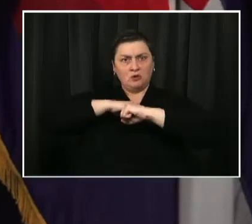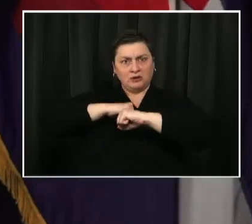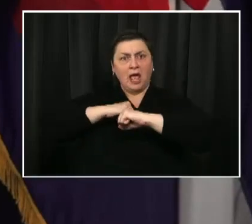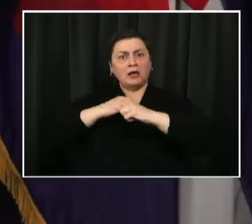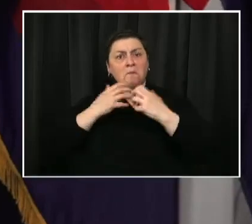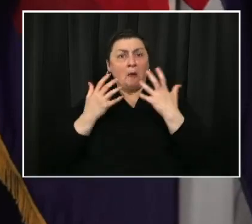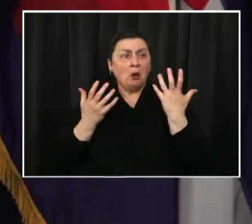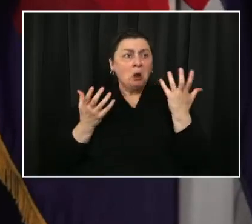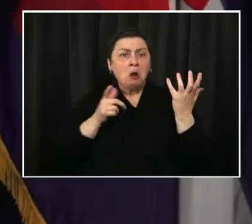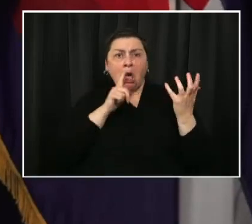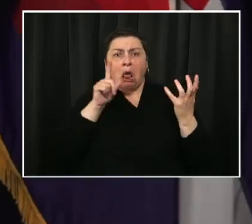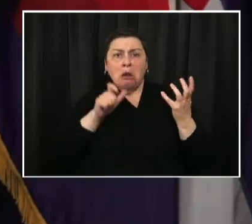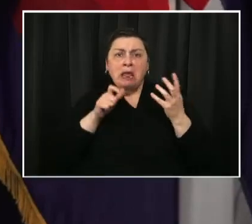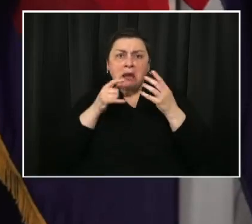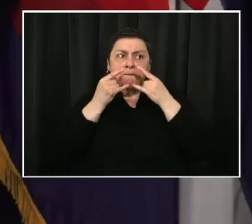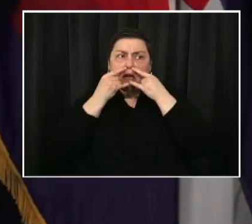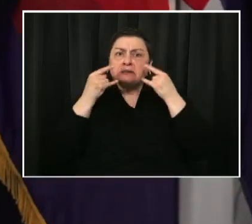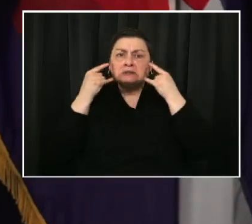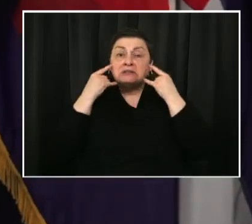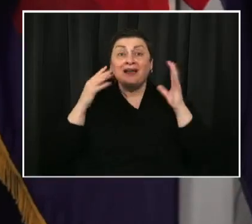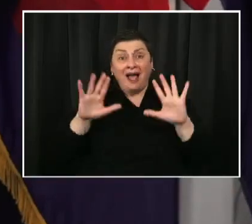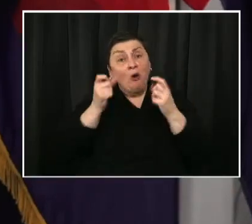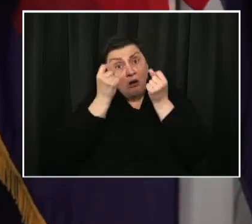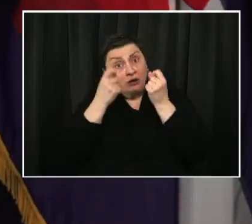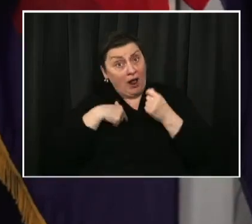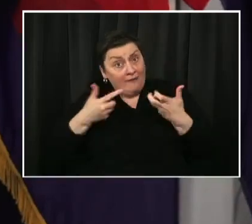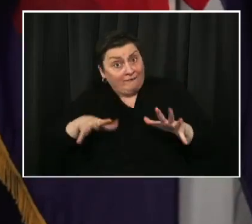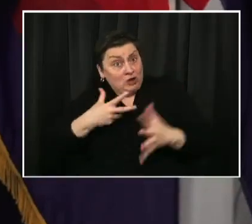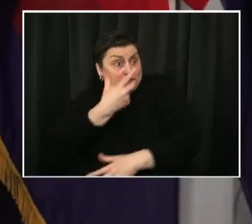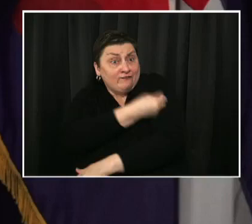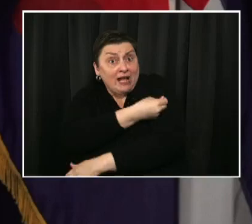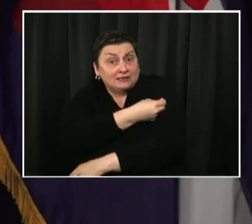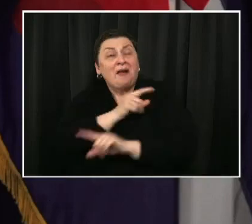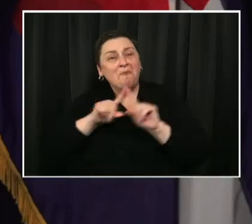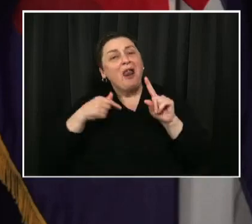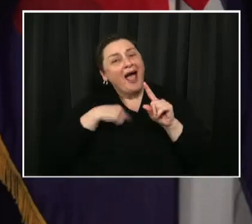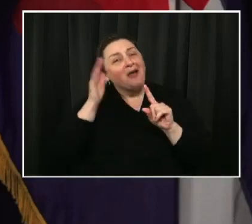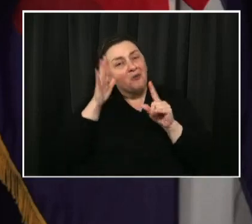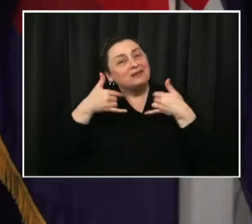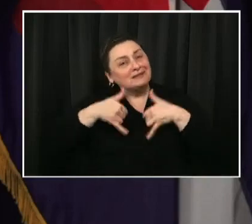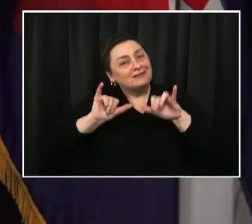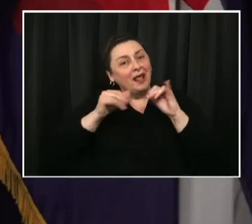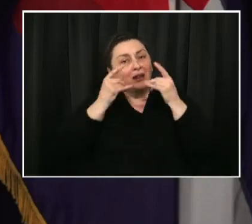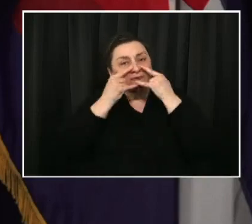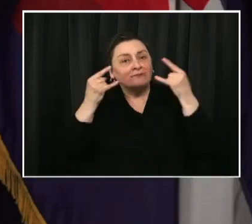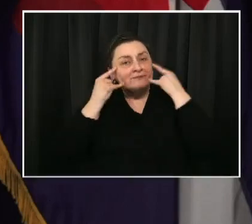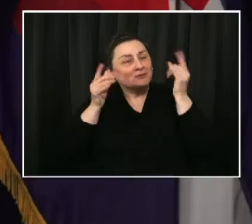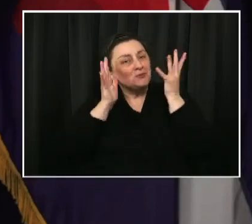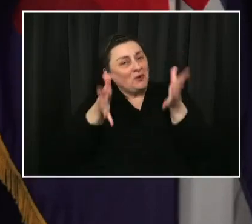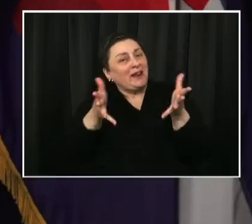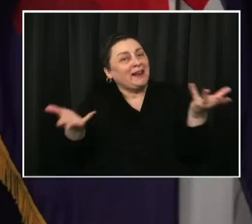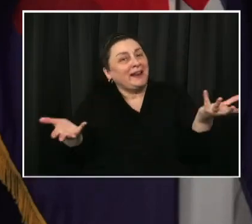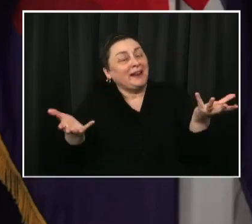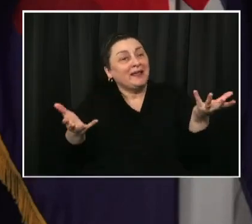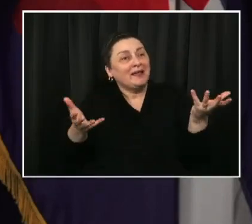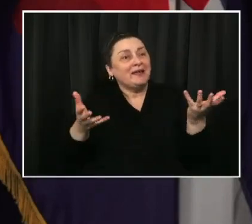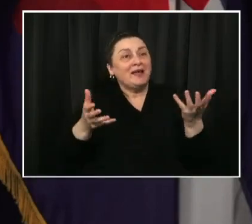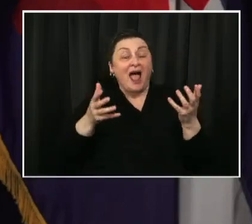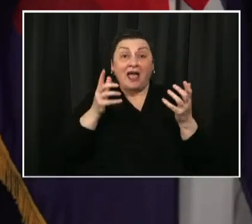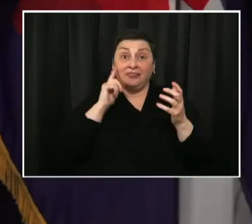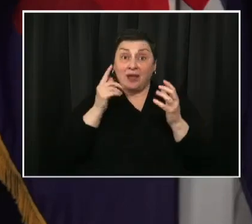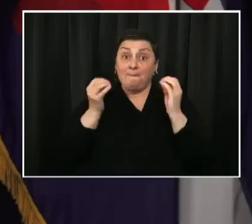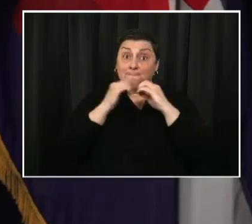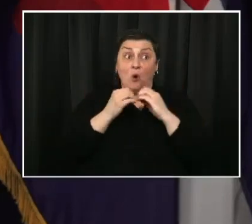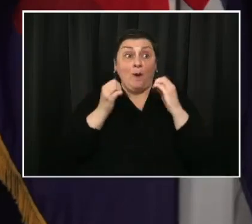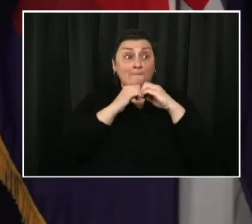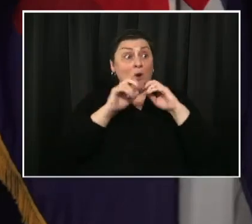I'm vaccinated. I'll continue to wear a mask around others just to set the tone. But I think for most folks who are vaccinated, that offers a very high degree of protection, more